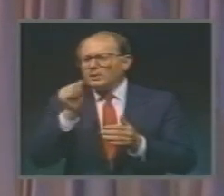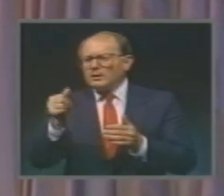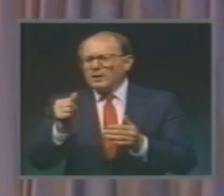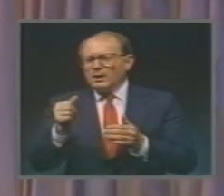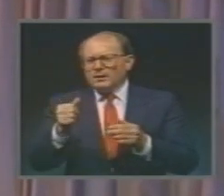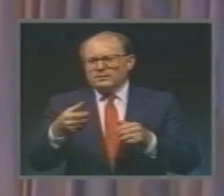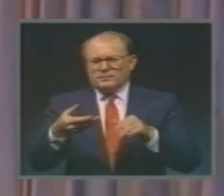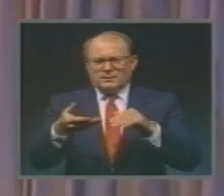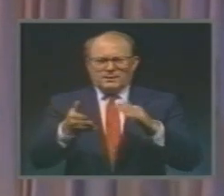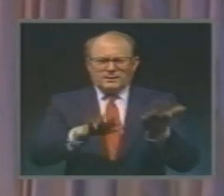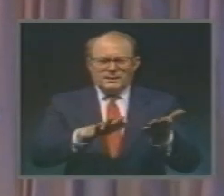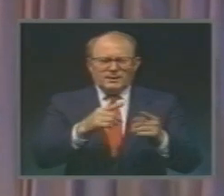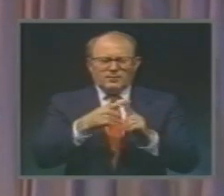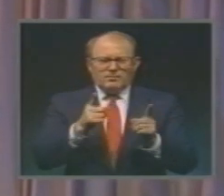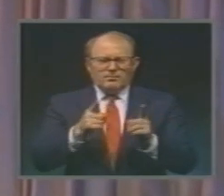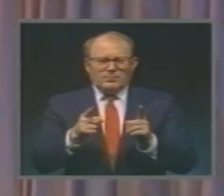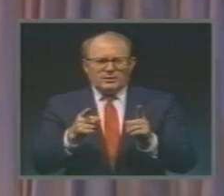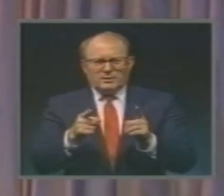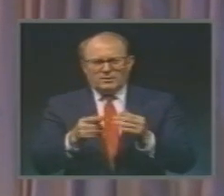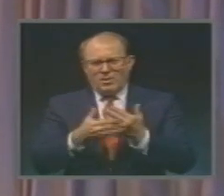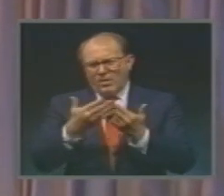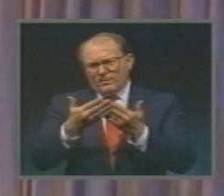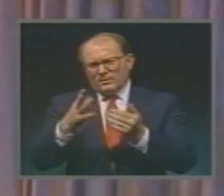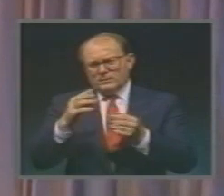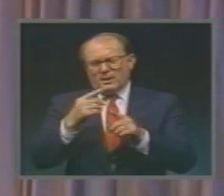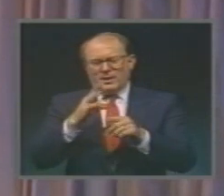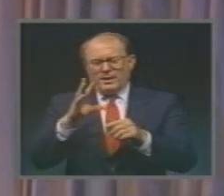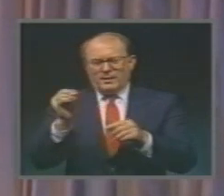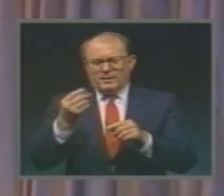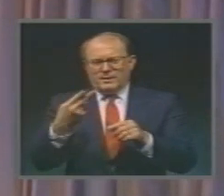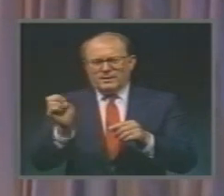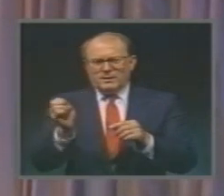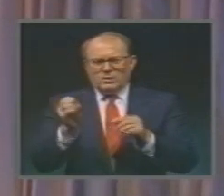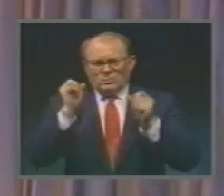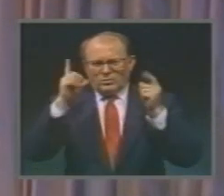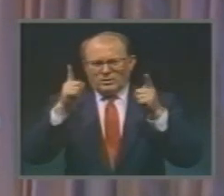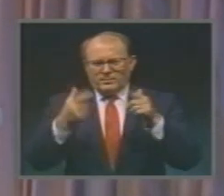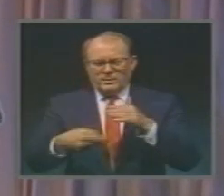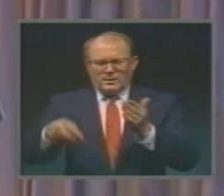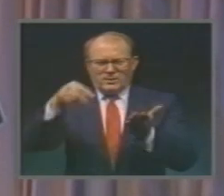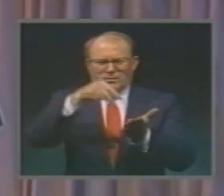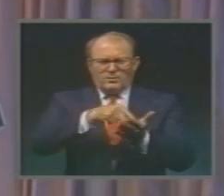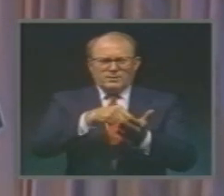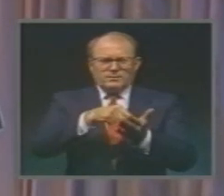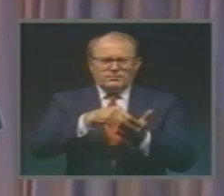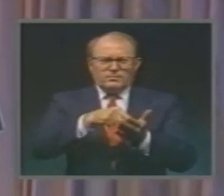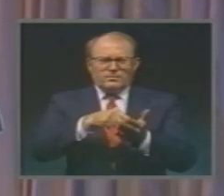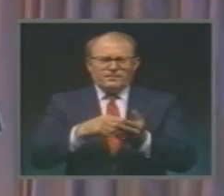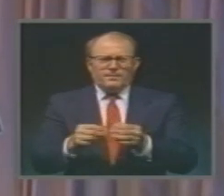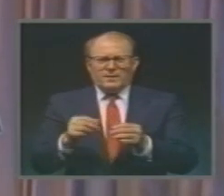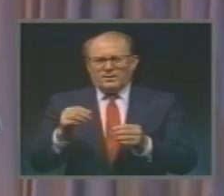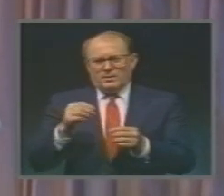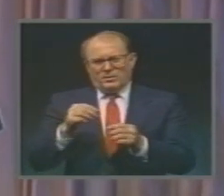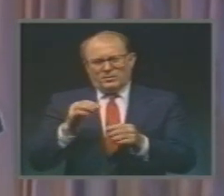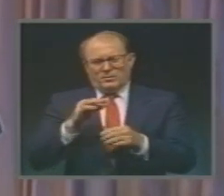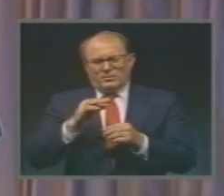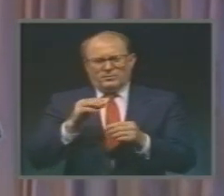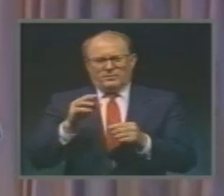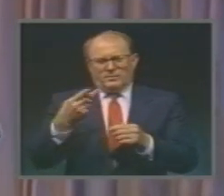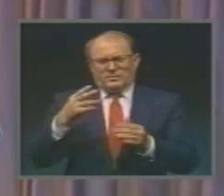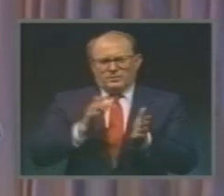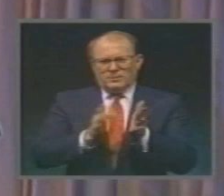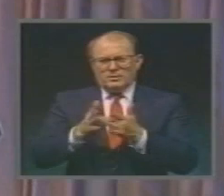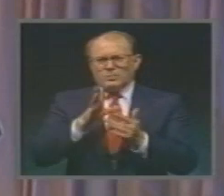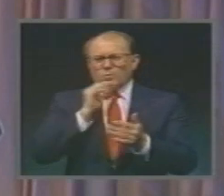cool tomb? He was dead, all right. The Roman soldier removed all doubt of